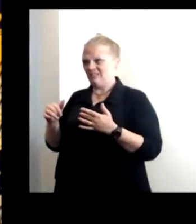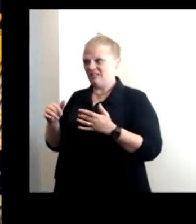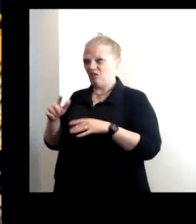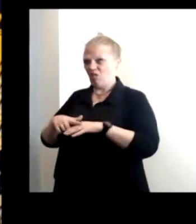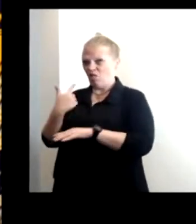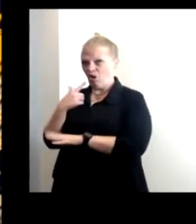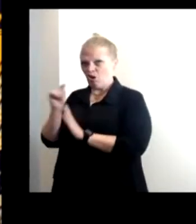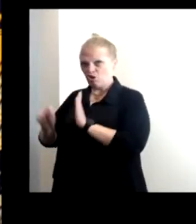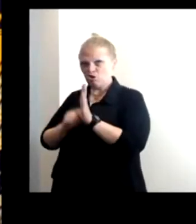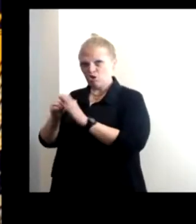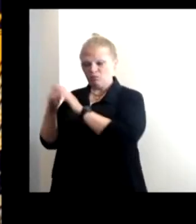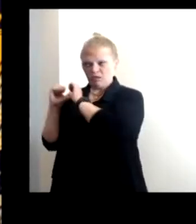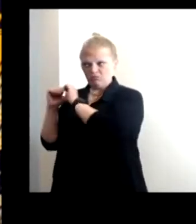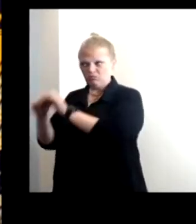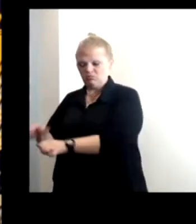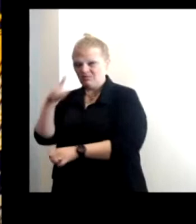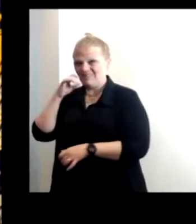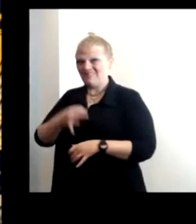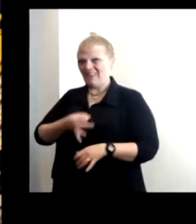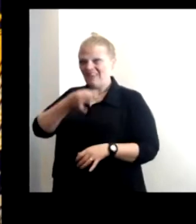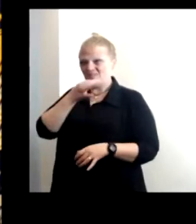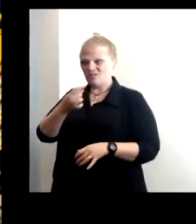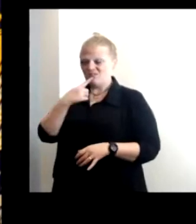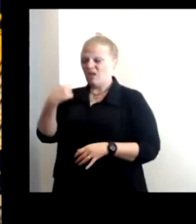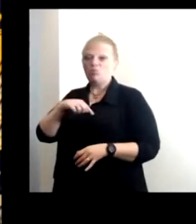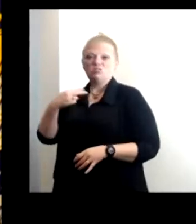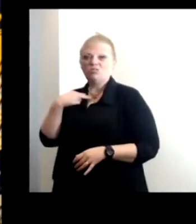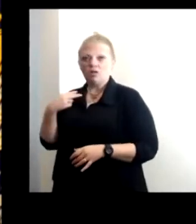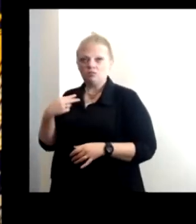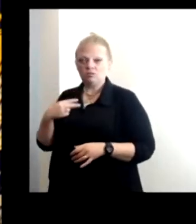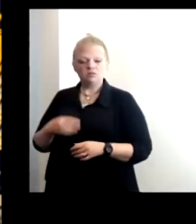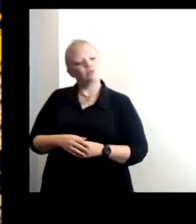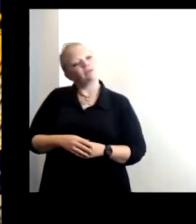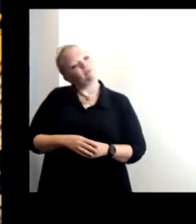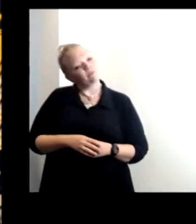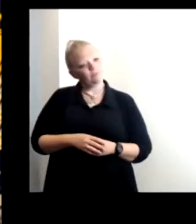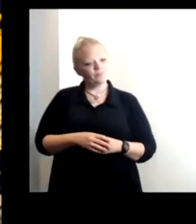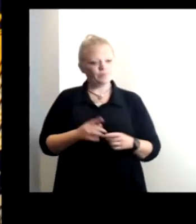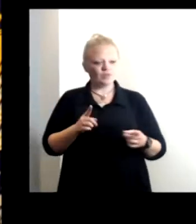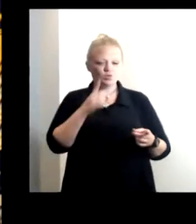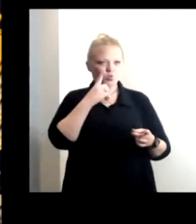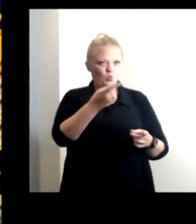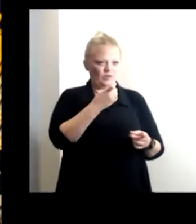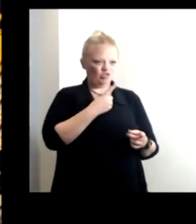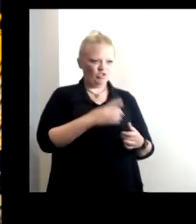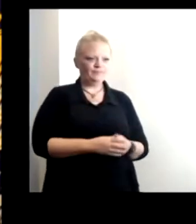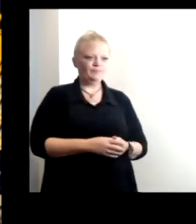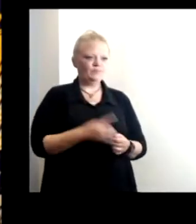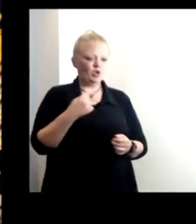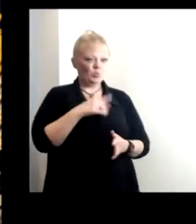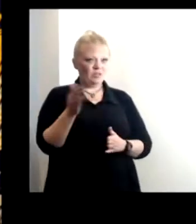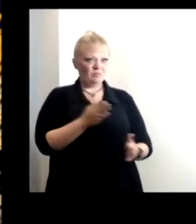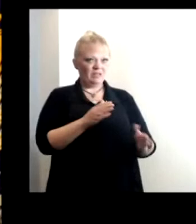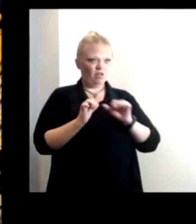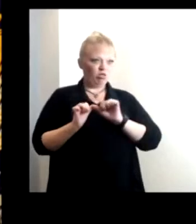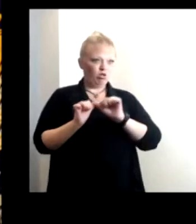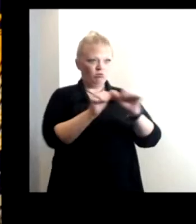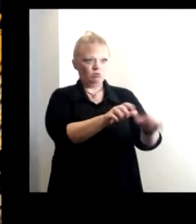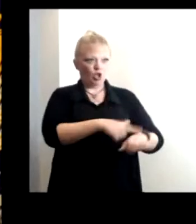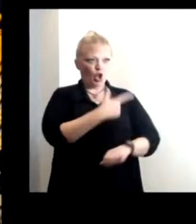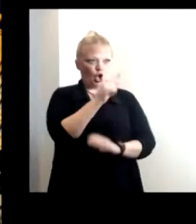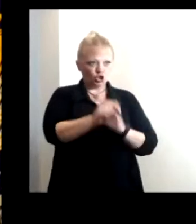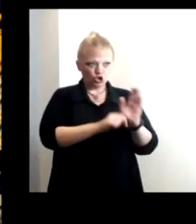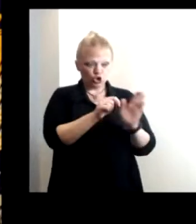because the experts keep saying that we're stuck with it? Questions related to, are we planning long-term to have COVID